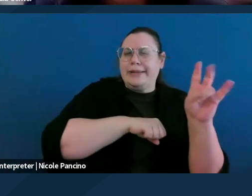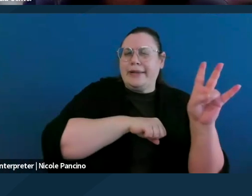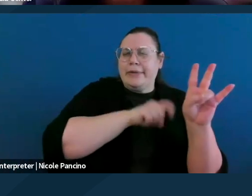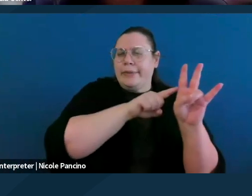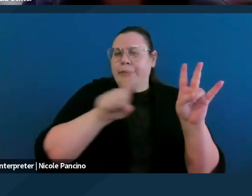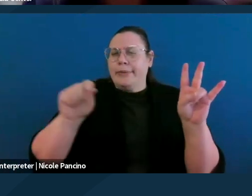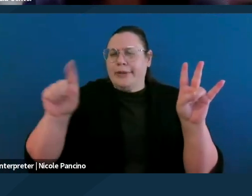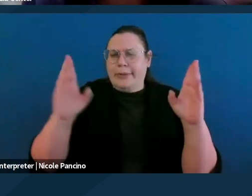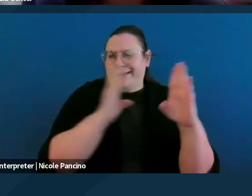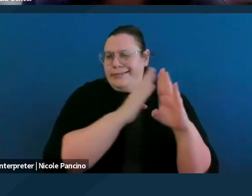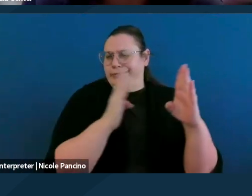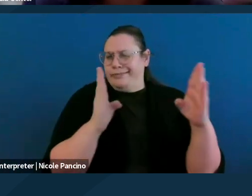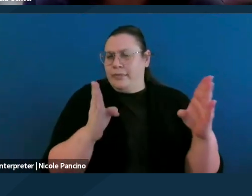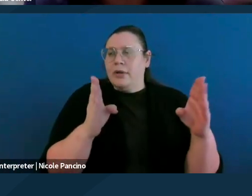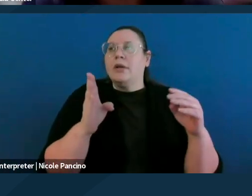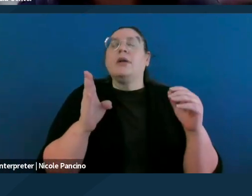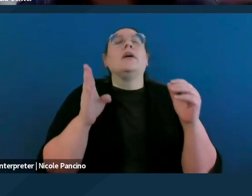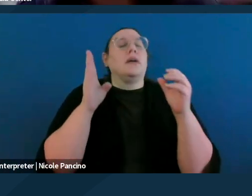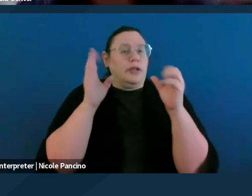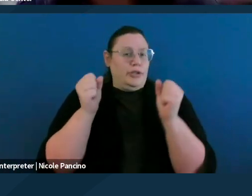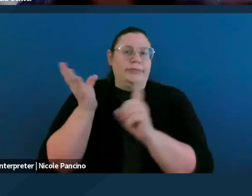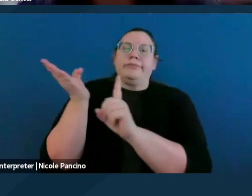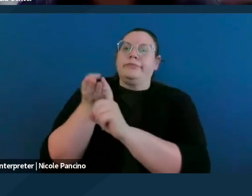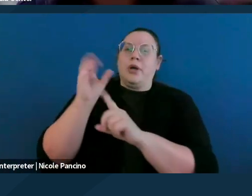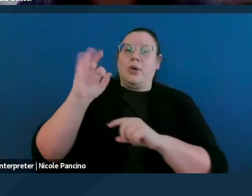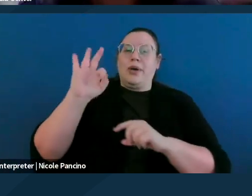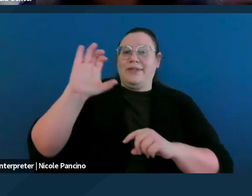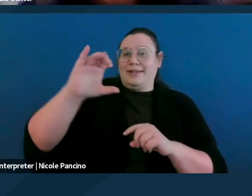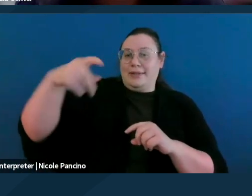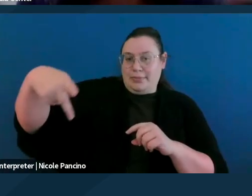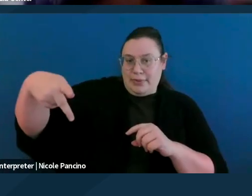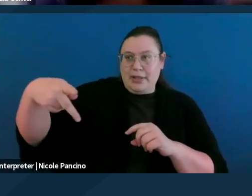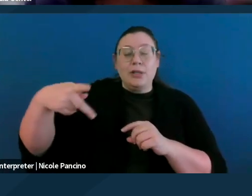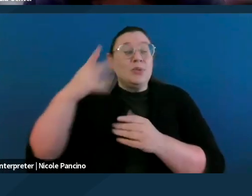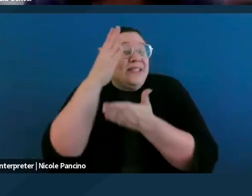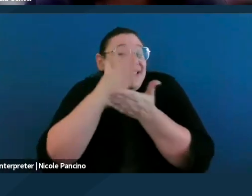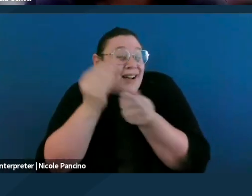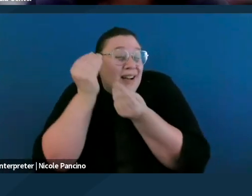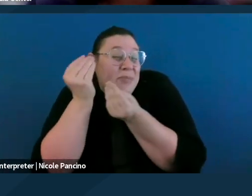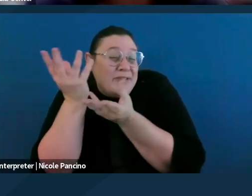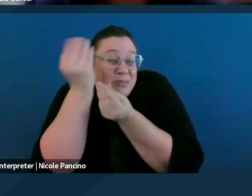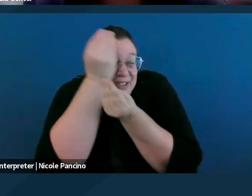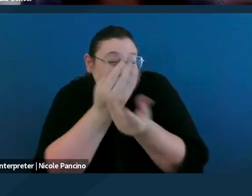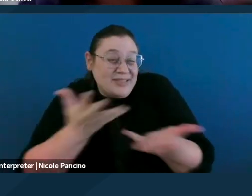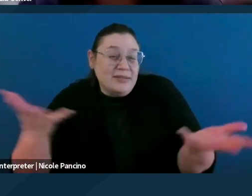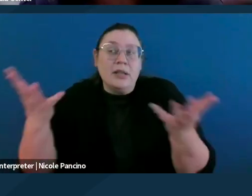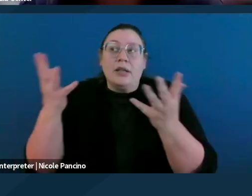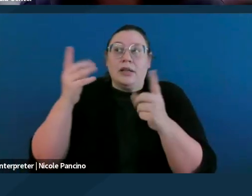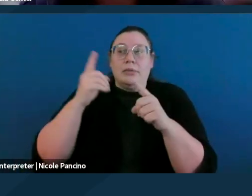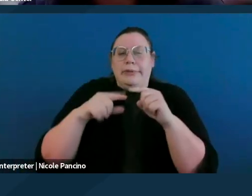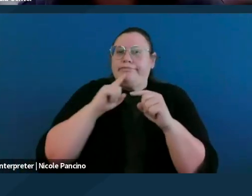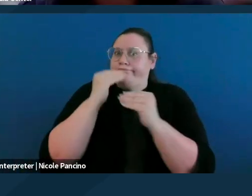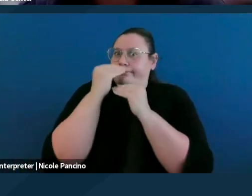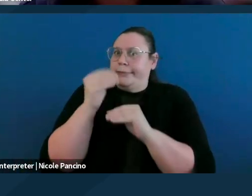2020, they were able to convince OFCCP to share some information with them, but it was quite